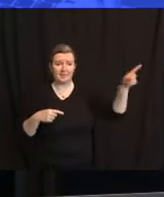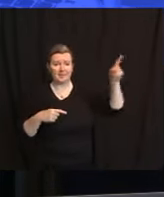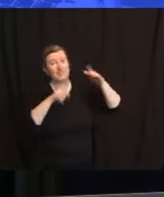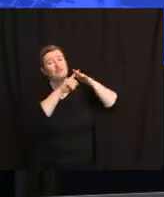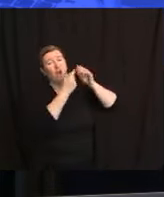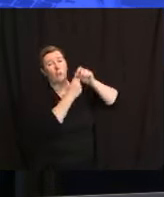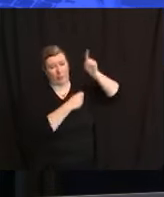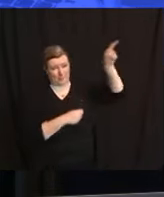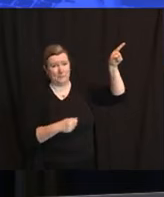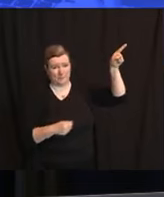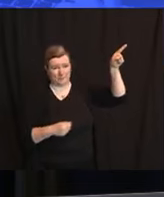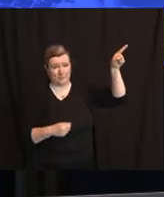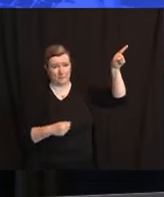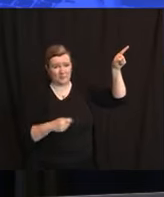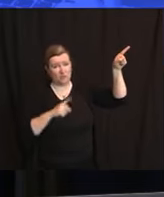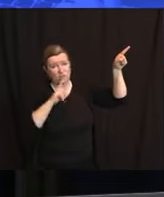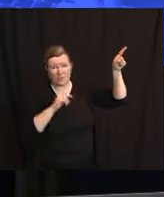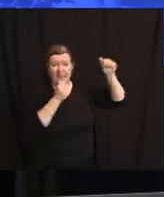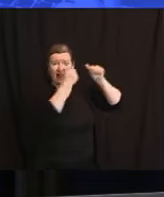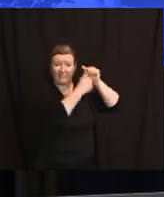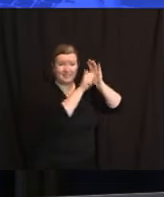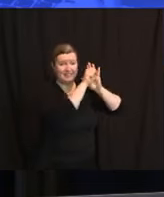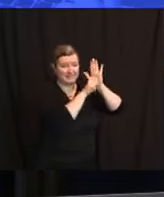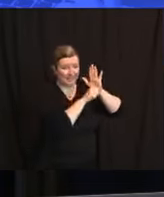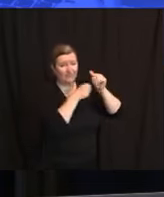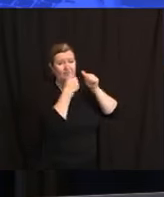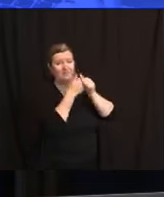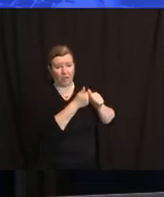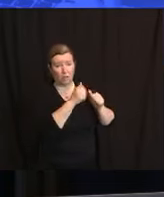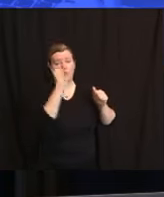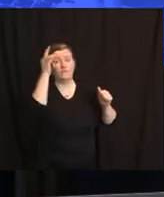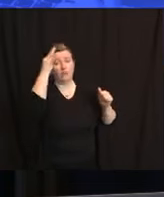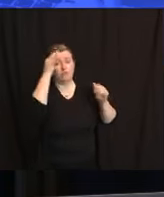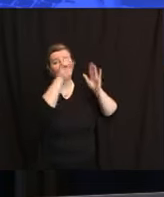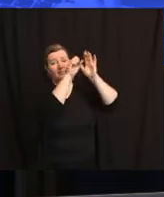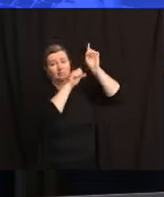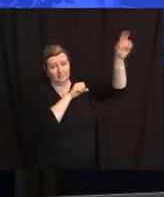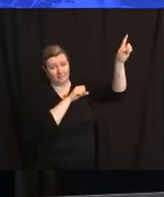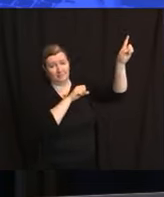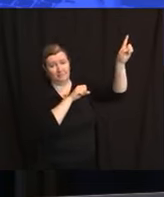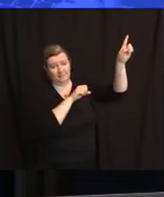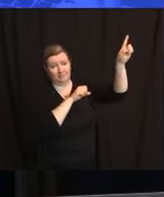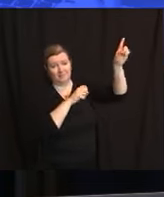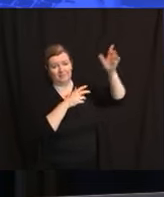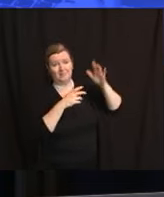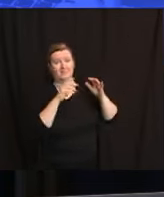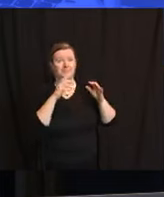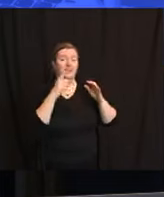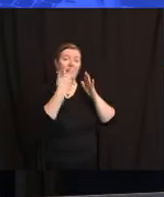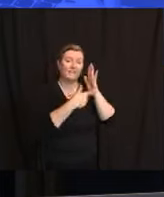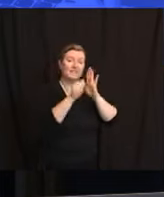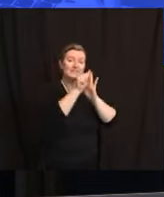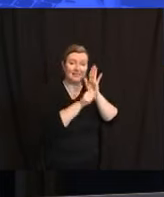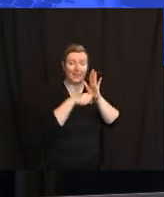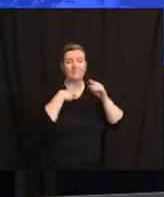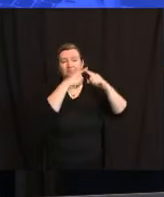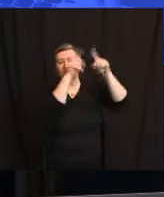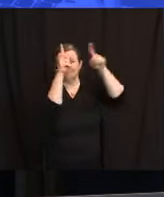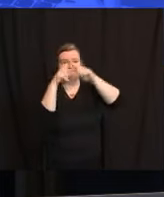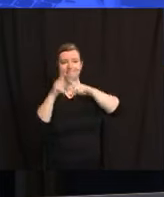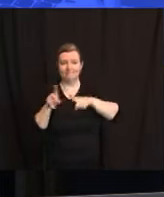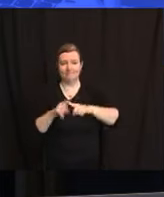state is implementing the same federal system. The fact that we're all on 50 plus different operating systems, different ways to apply, is totally